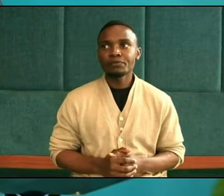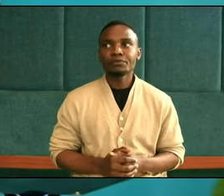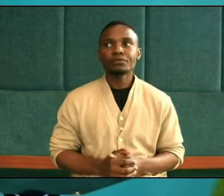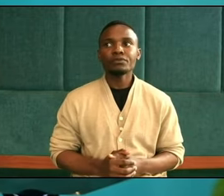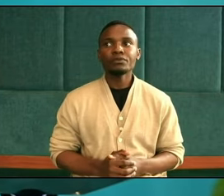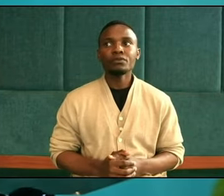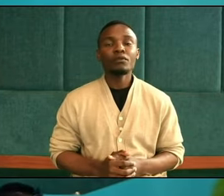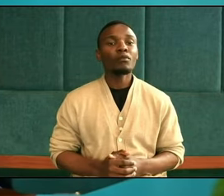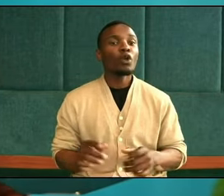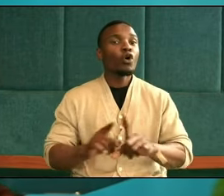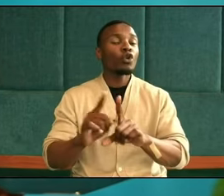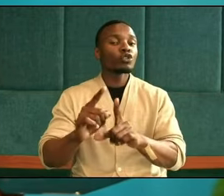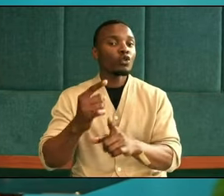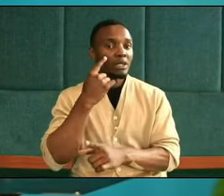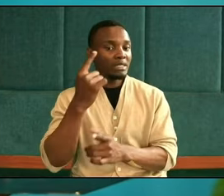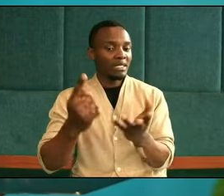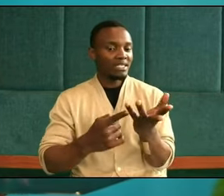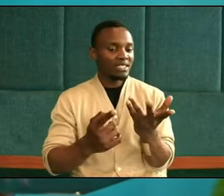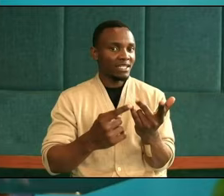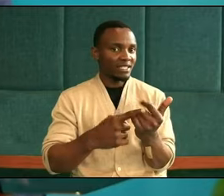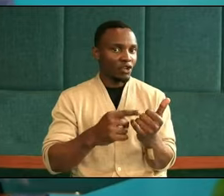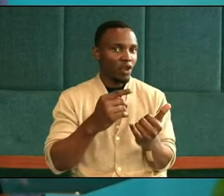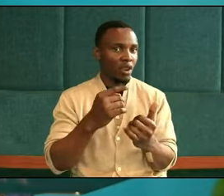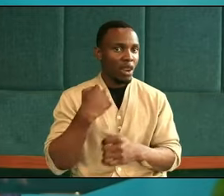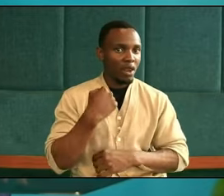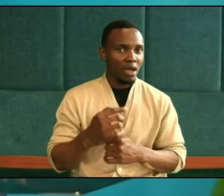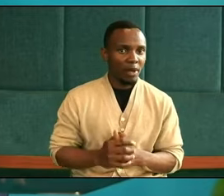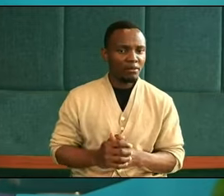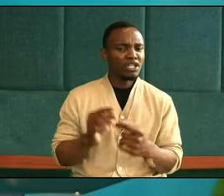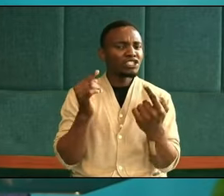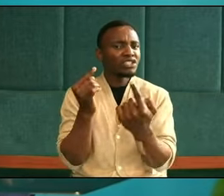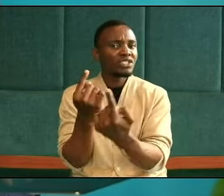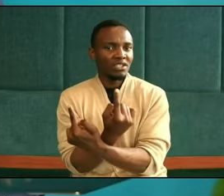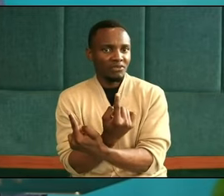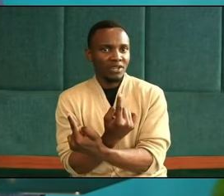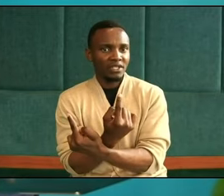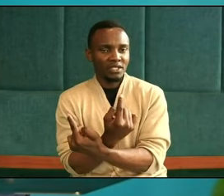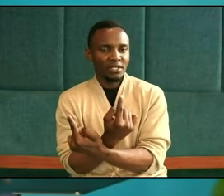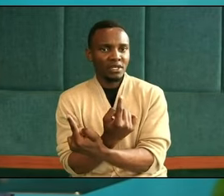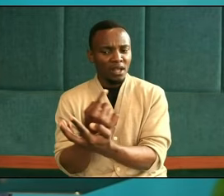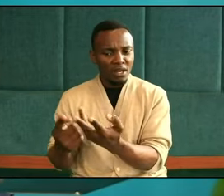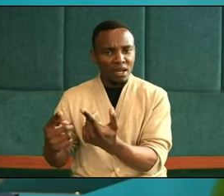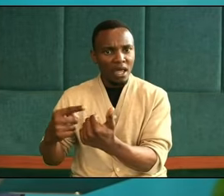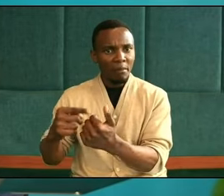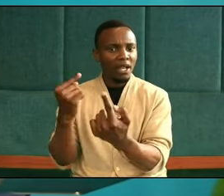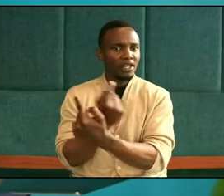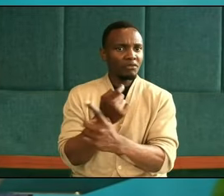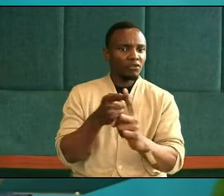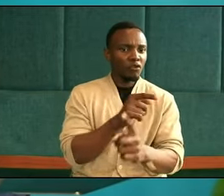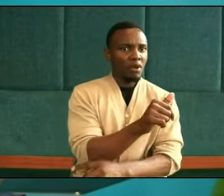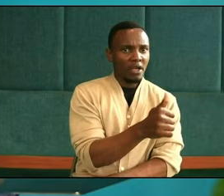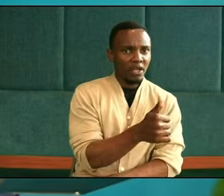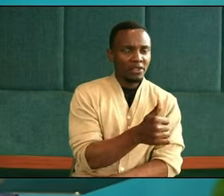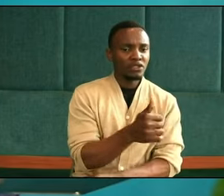a statistical observation that is markedly different in value from others of the